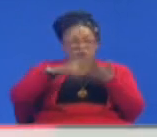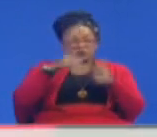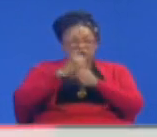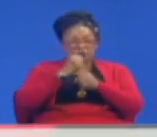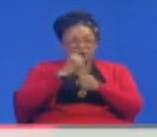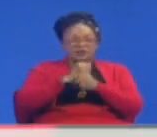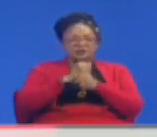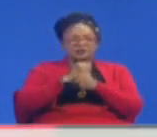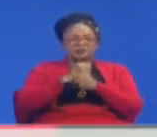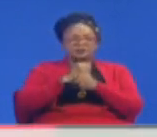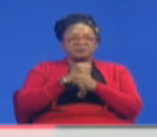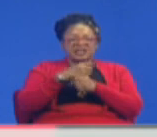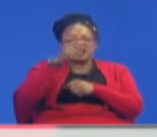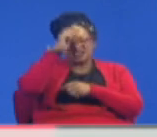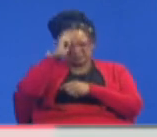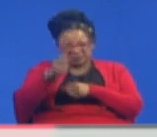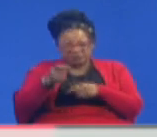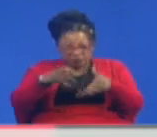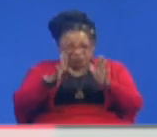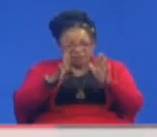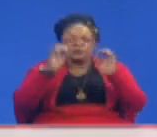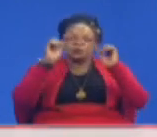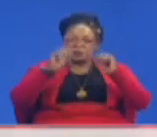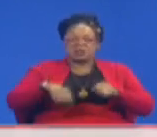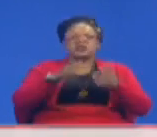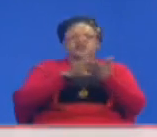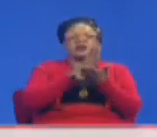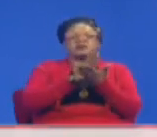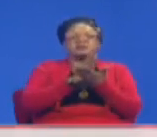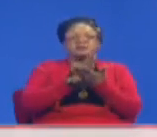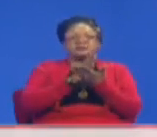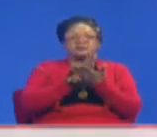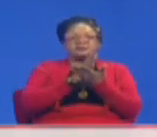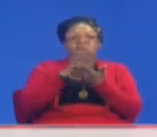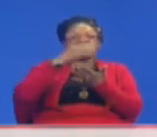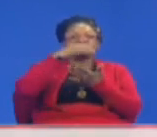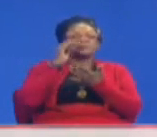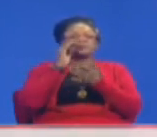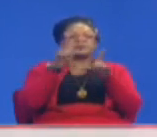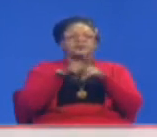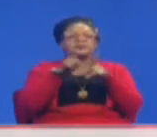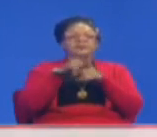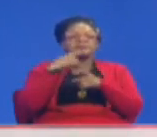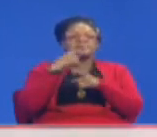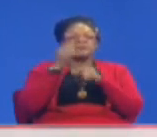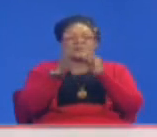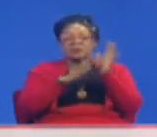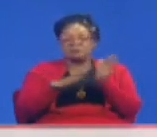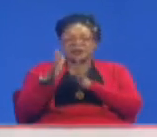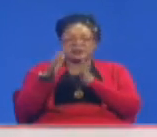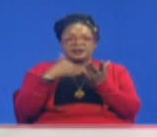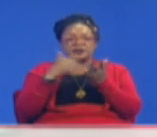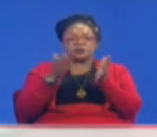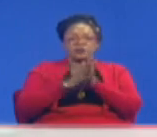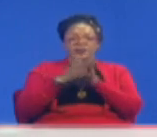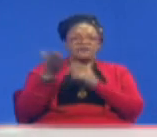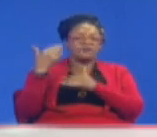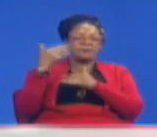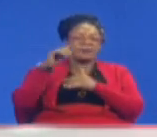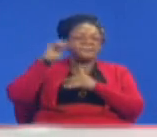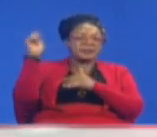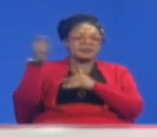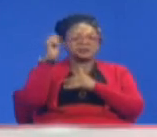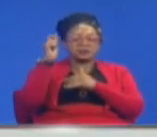a respectful way, we can share with you. Museveni also revealed a plan he had with former President of South Africa, Jacob